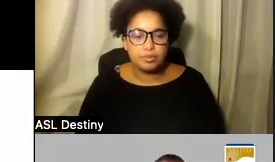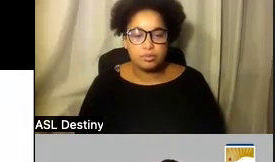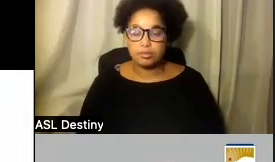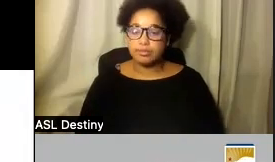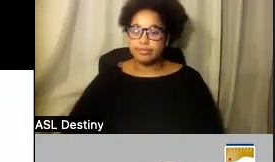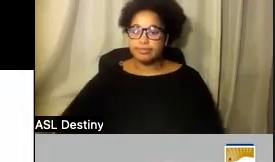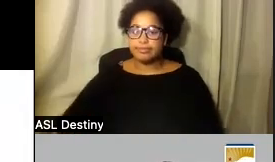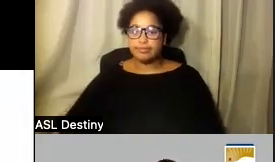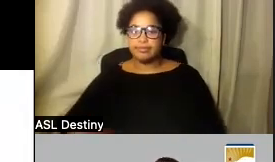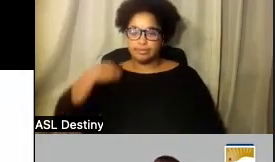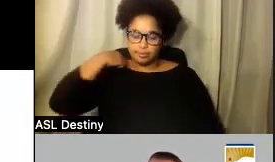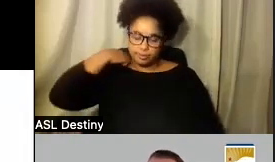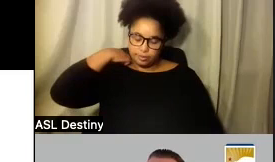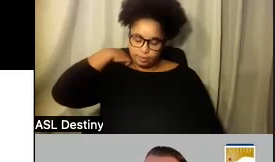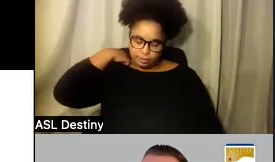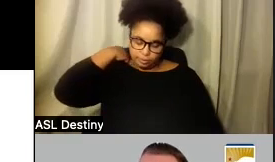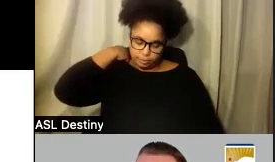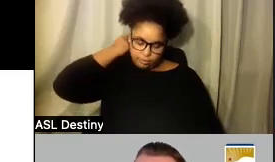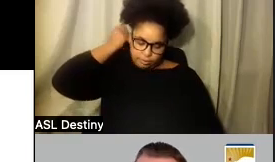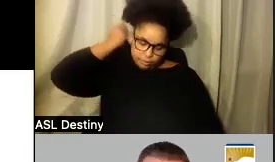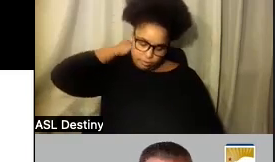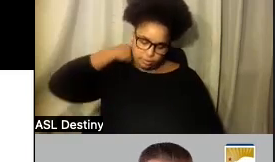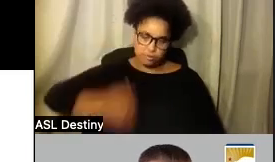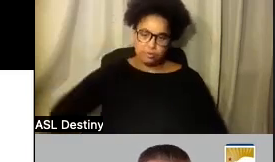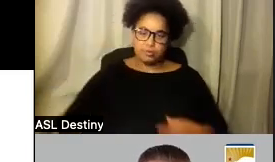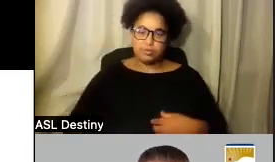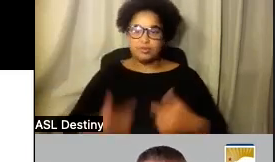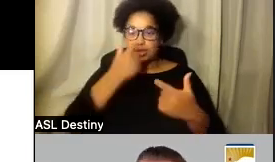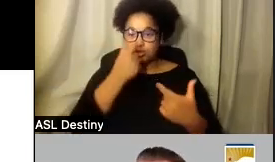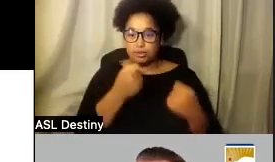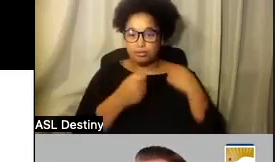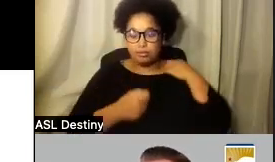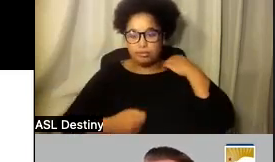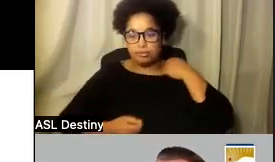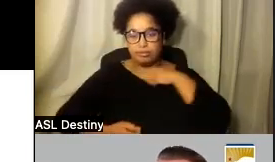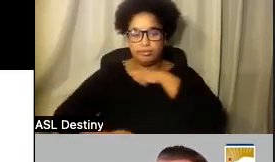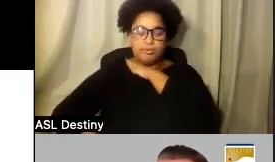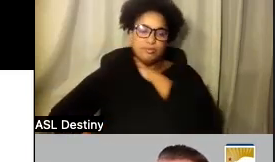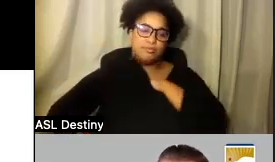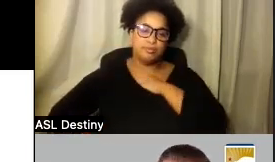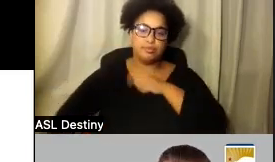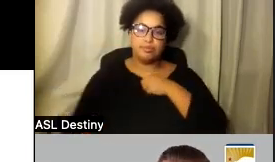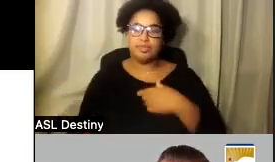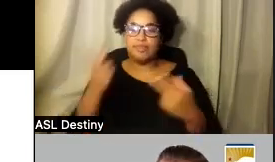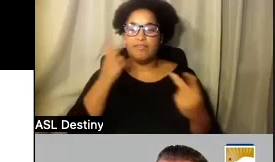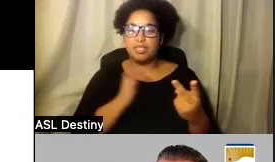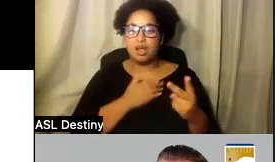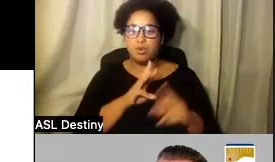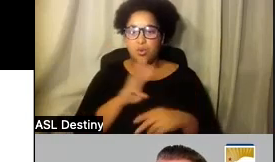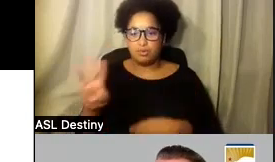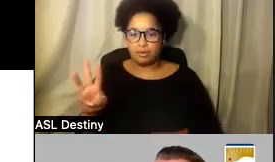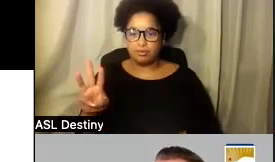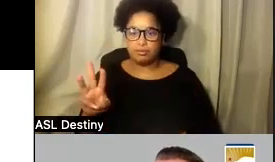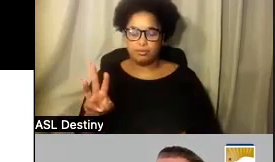So what I would encourage everyone to do, if you have any interest in what you've heard today, I would say go to our website, the one there at the